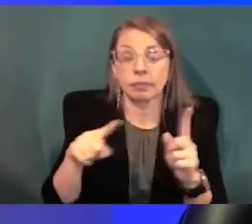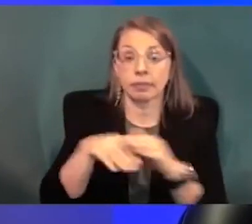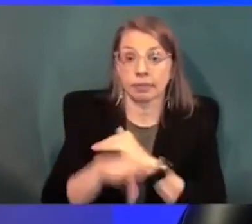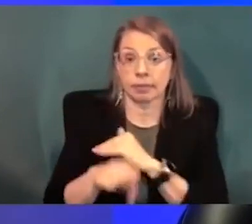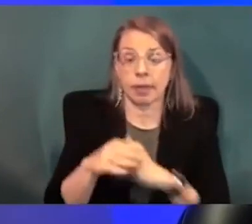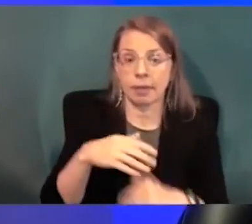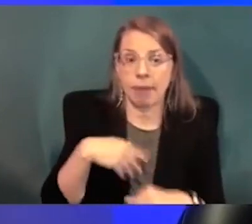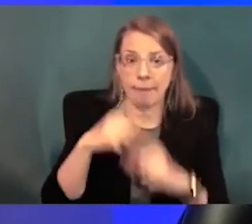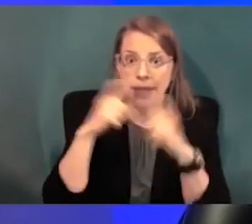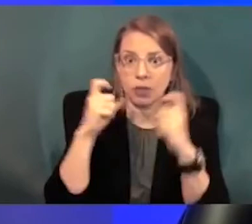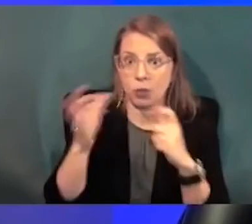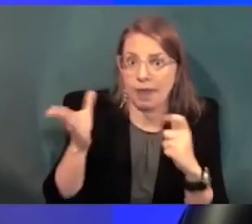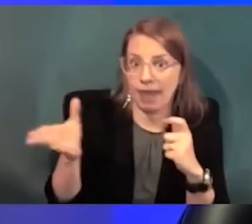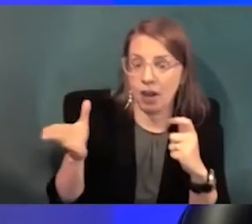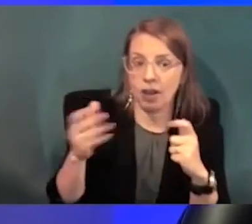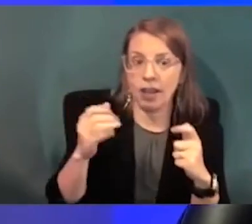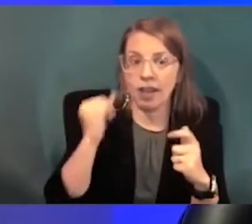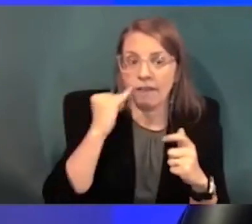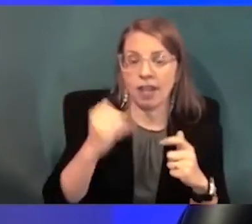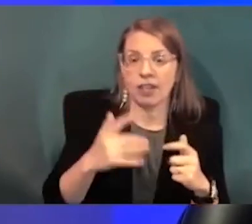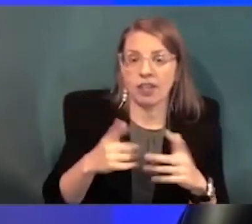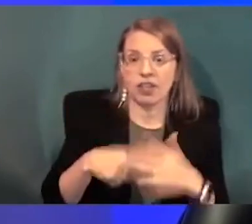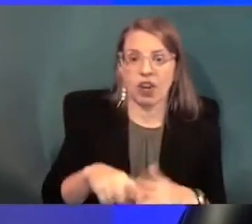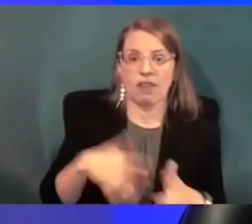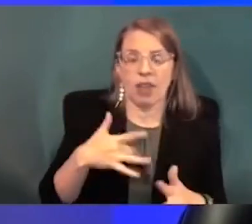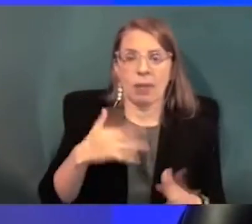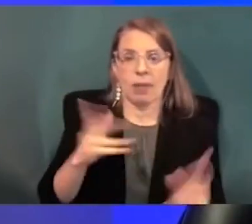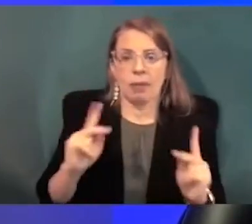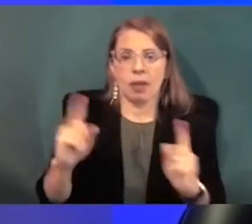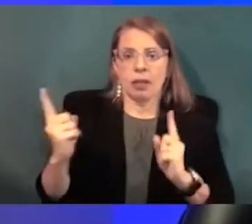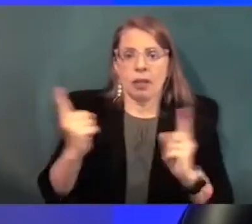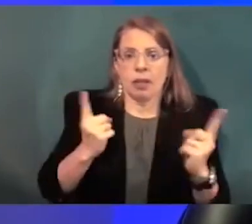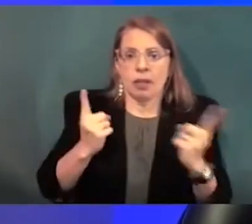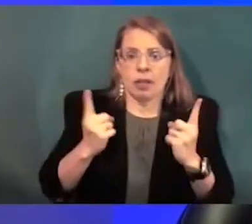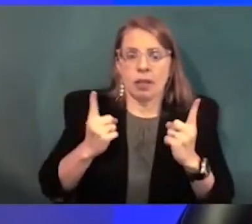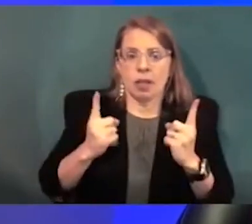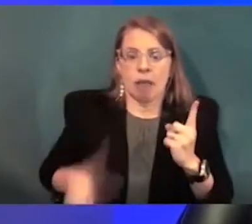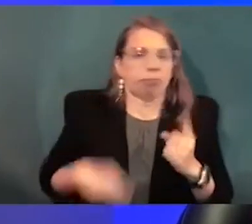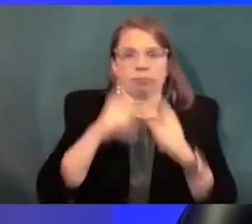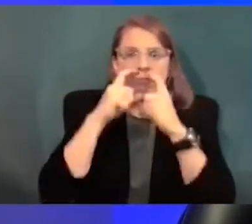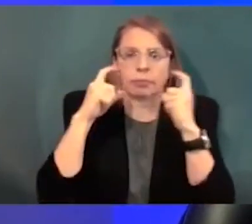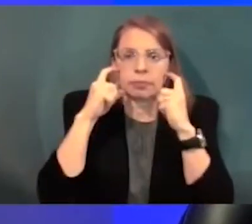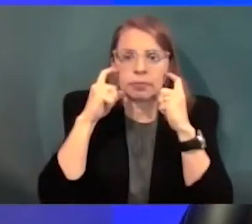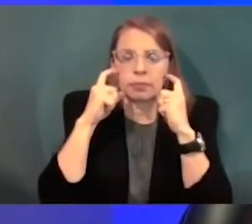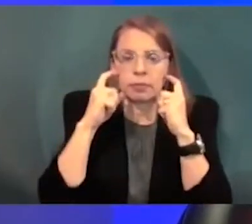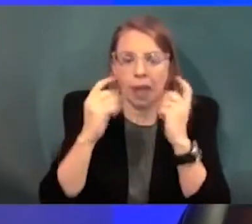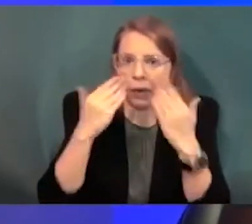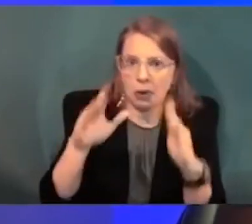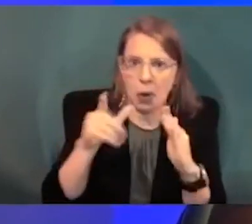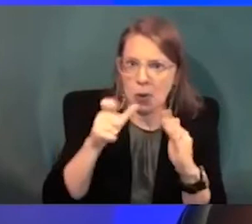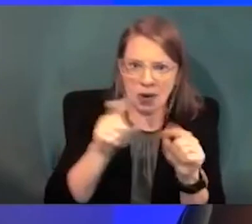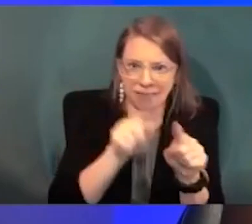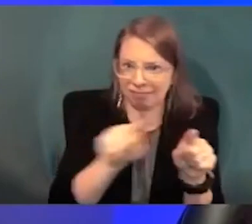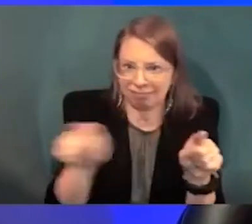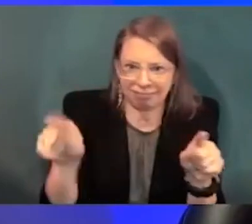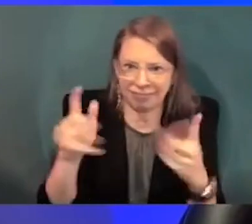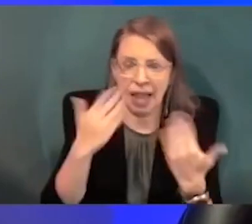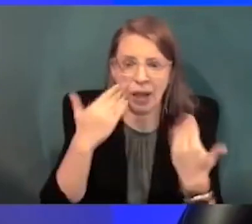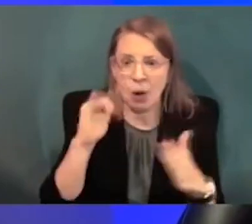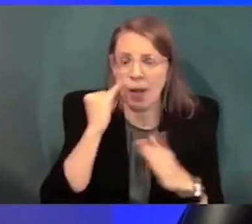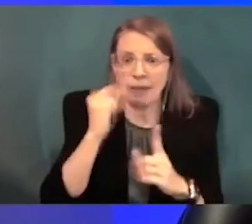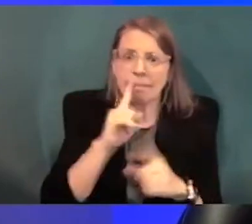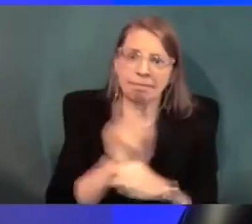If I start feeling people are getting close, my mask is on. I don't know you. I don't know if you truly are